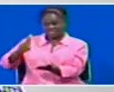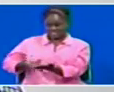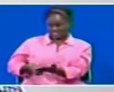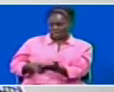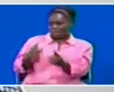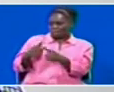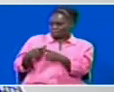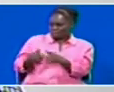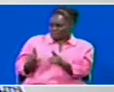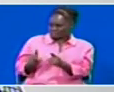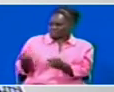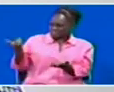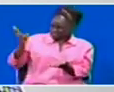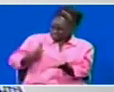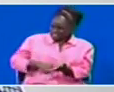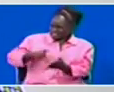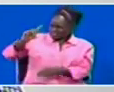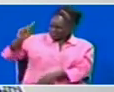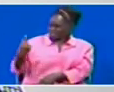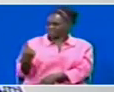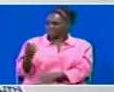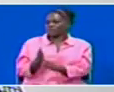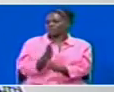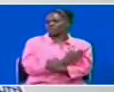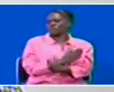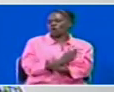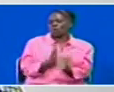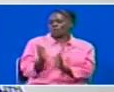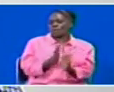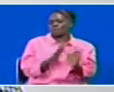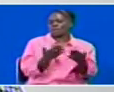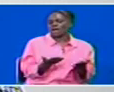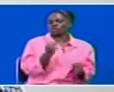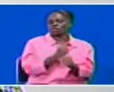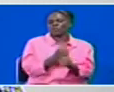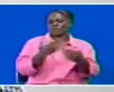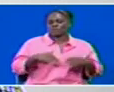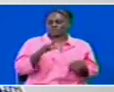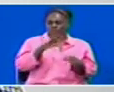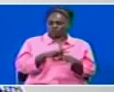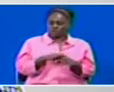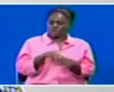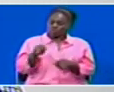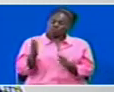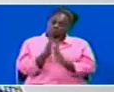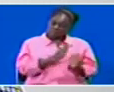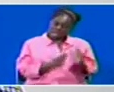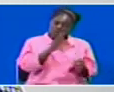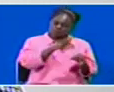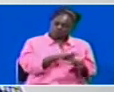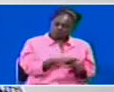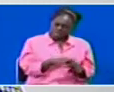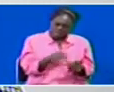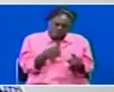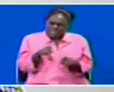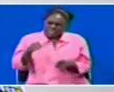But you have to get that person to register first before you work on a strategy to make them vote. All right. Because even if you are to work on a strategy to make them